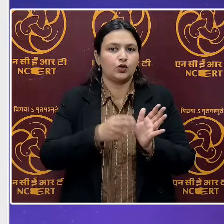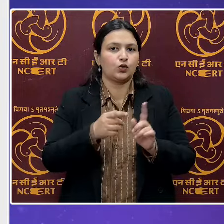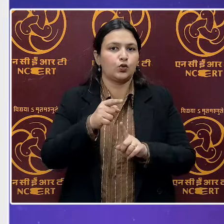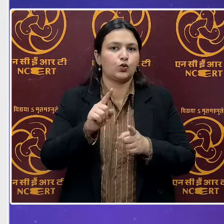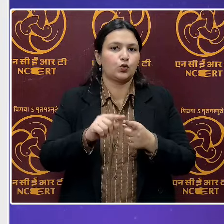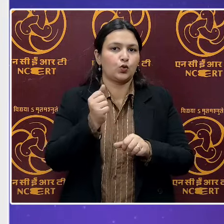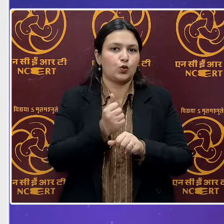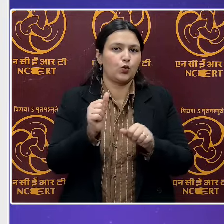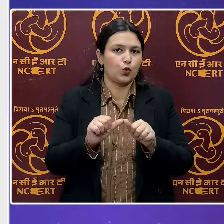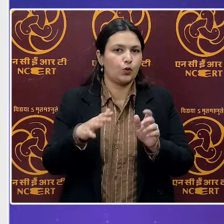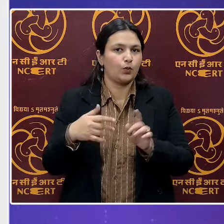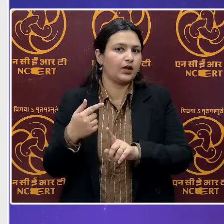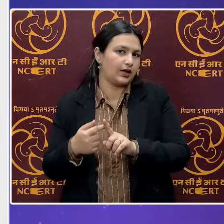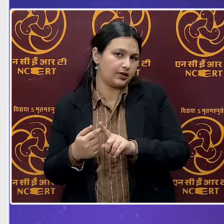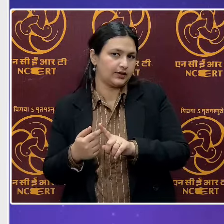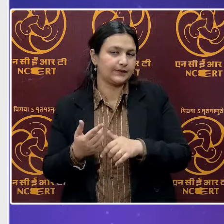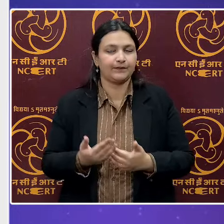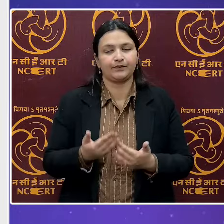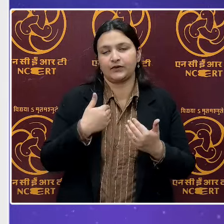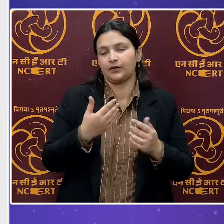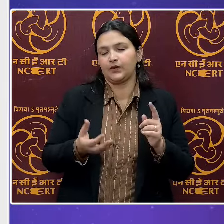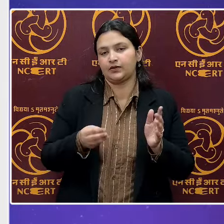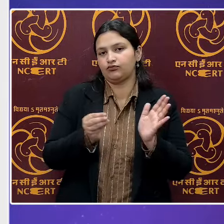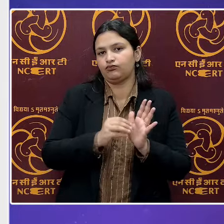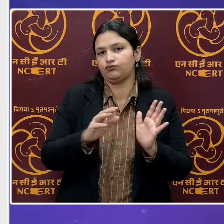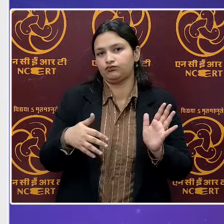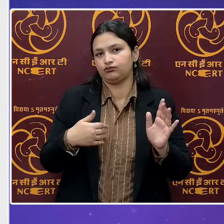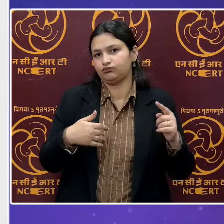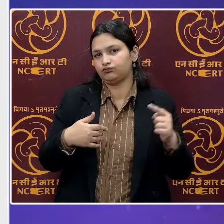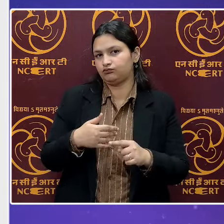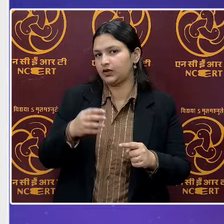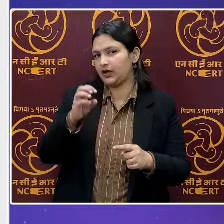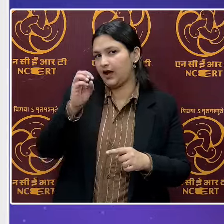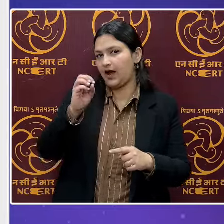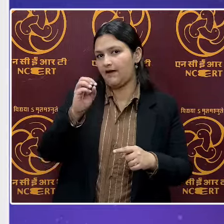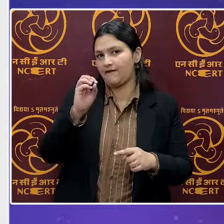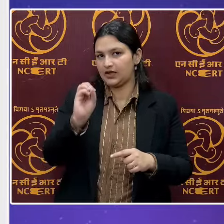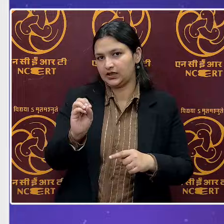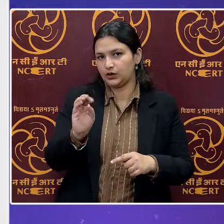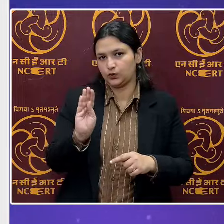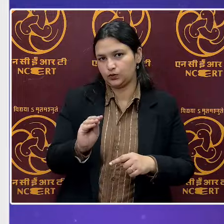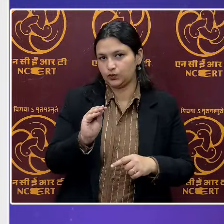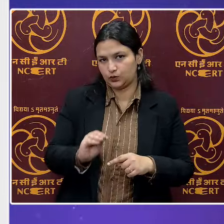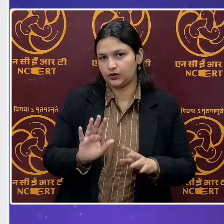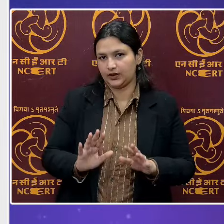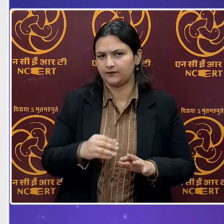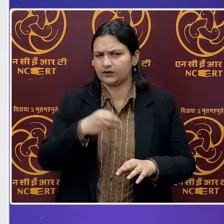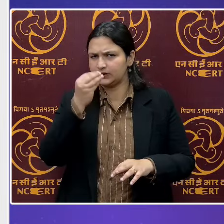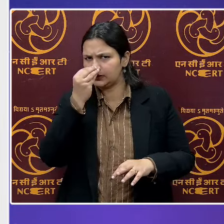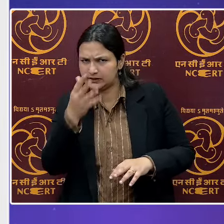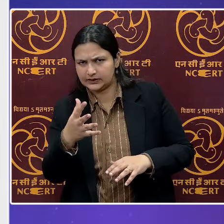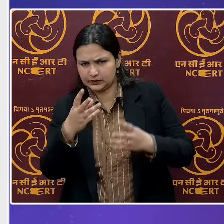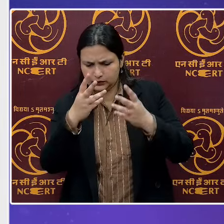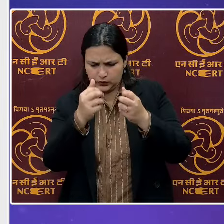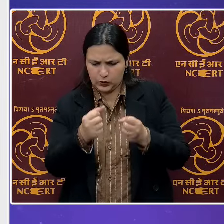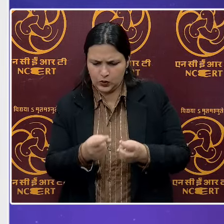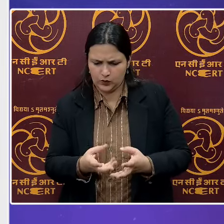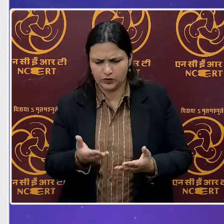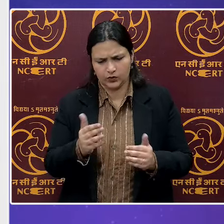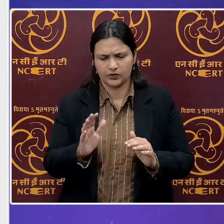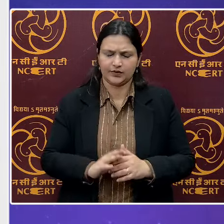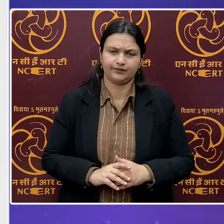here a sin omega t. And I have taken phi to be 0 for convenience. So when I differentiate it, v is equal